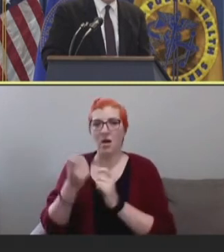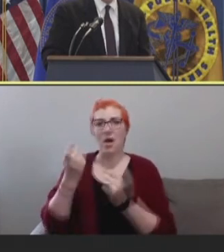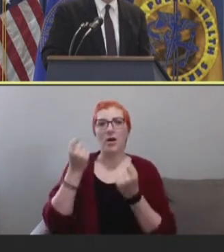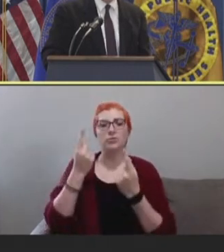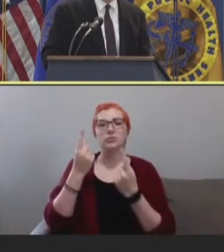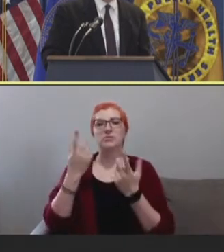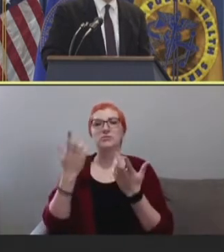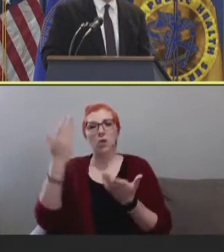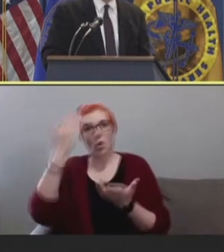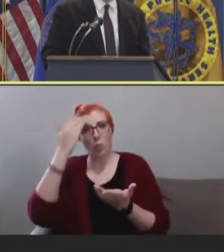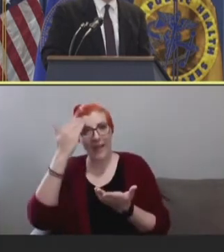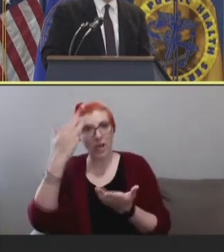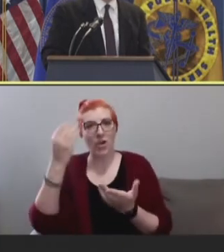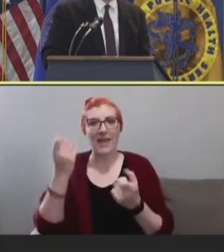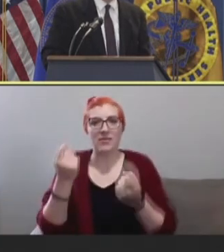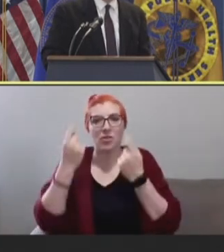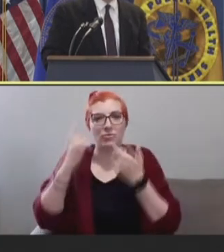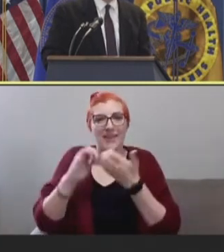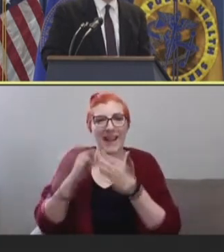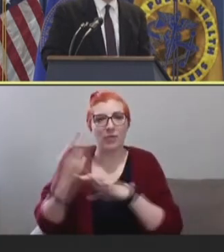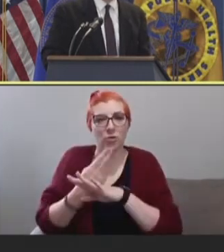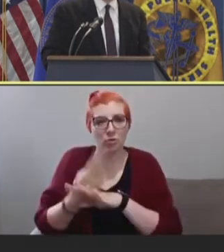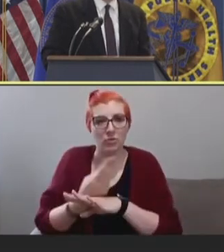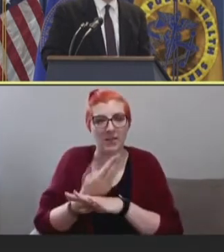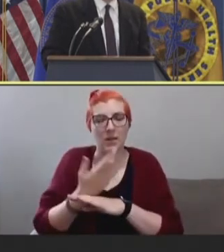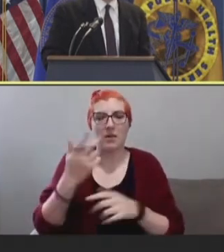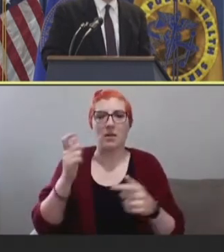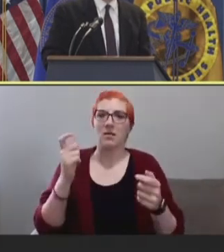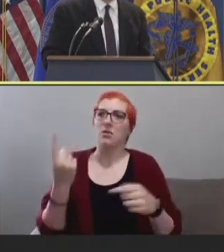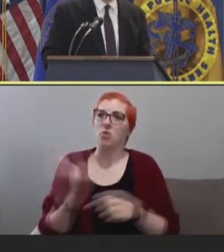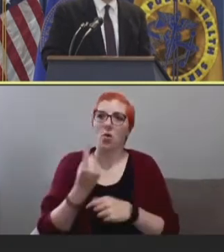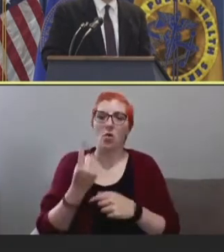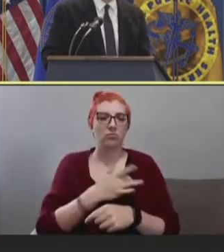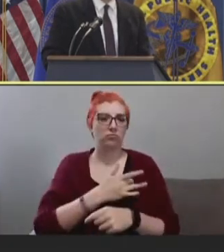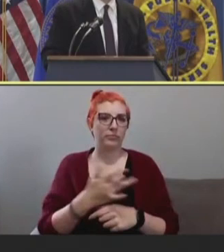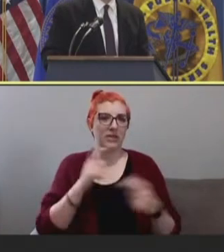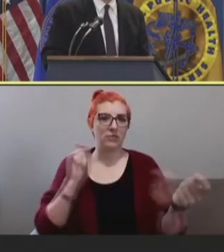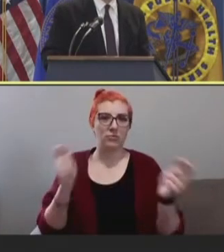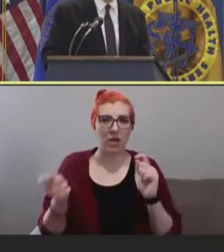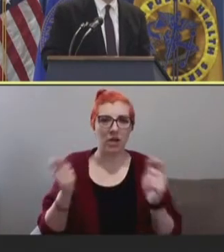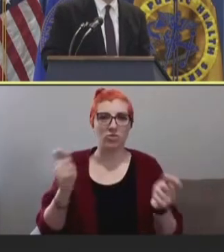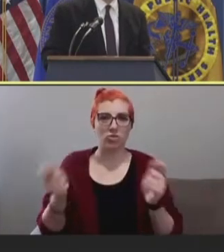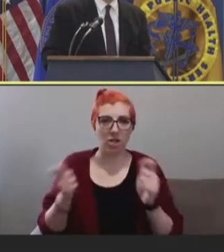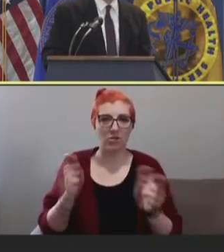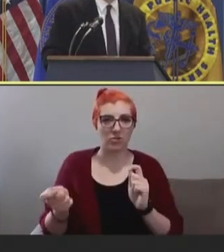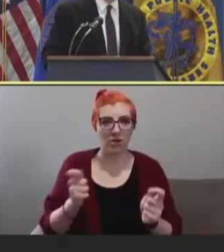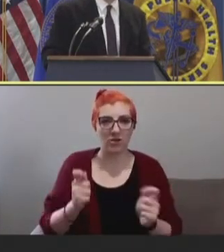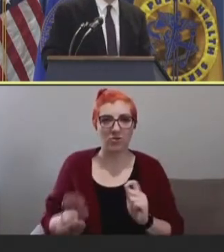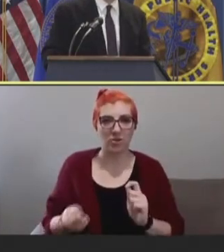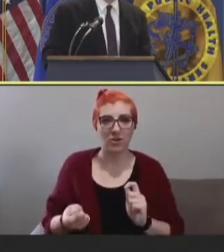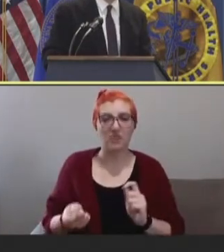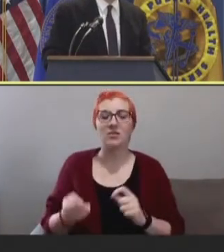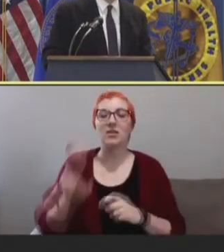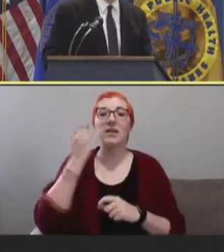it. It's a constantly changing field, and for people who don't work in that space all the